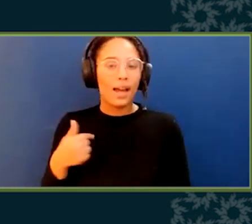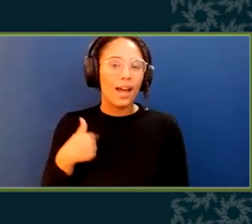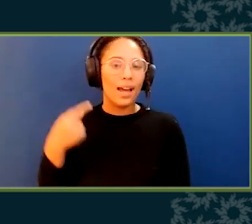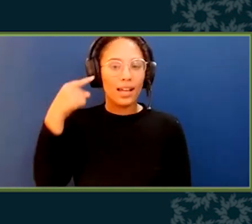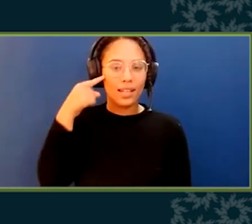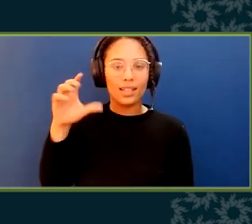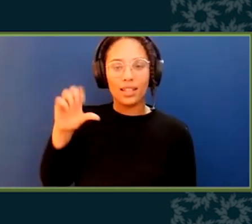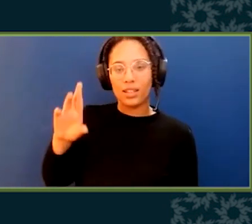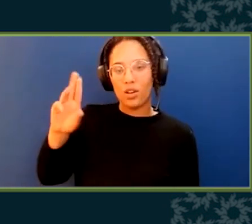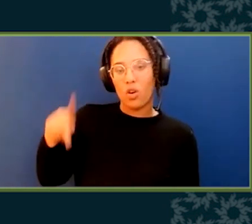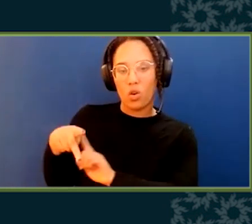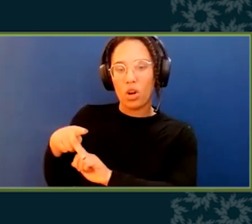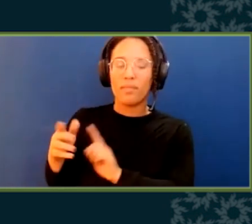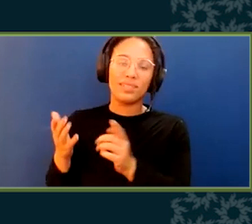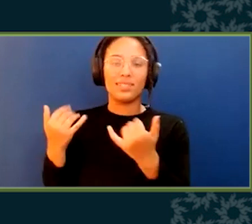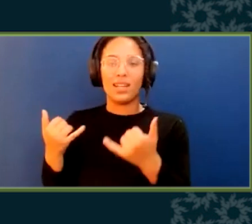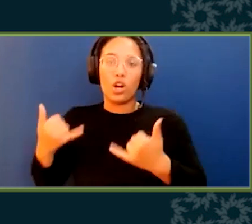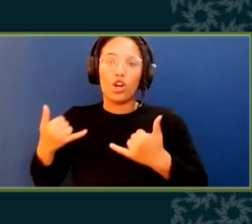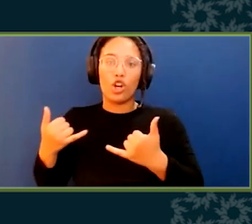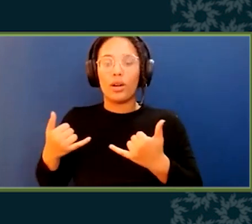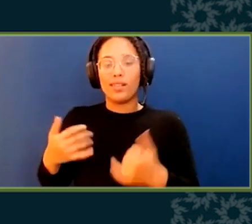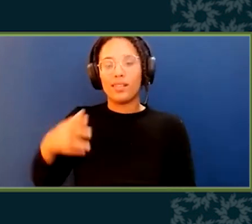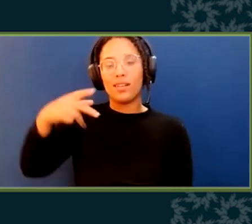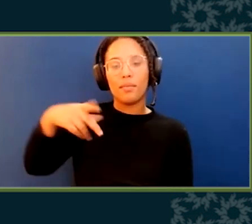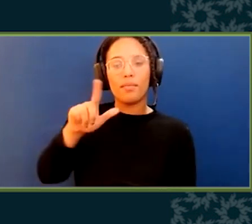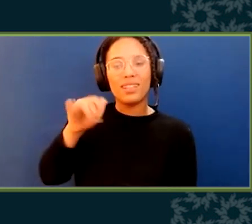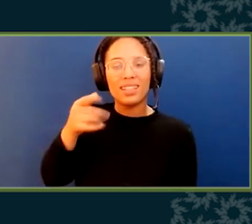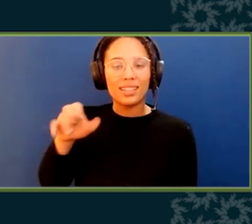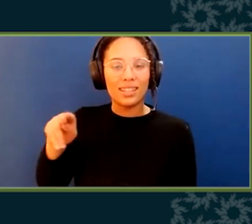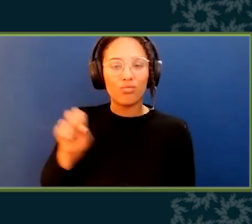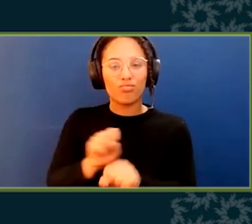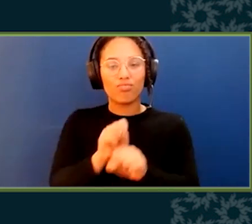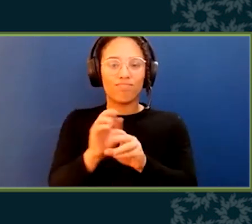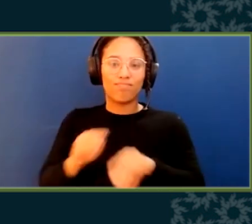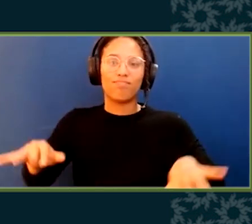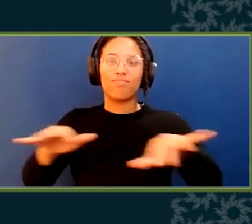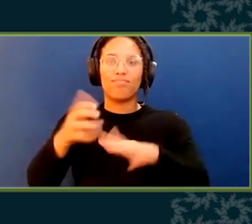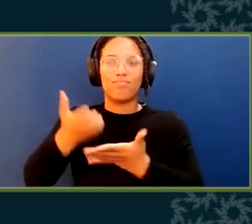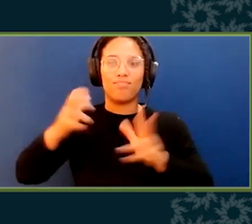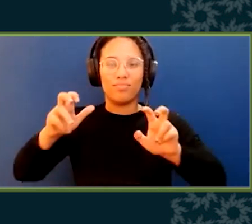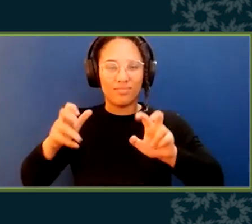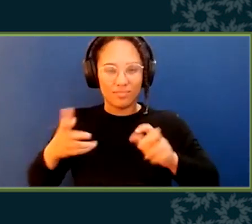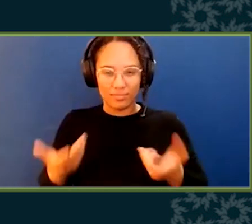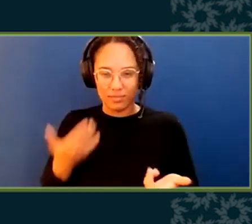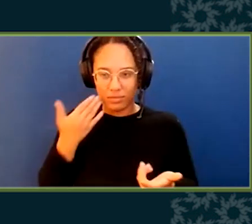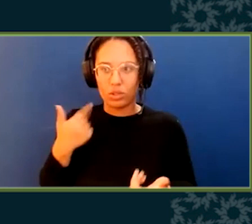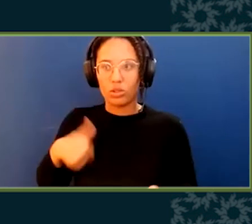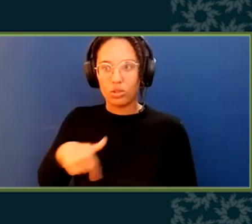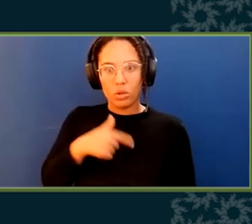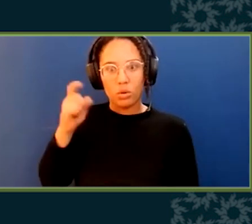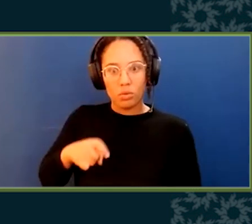codified plantation economics. So being able to redress that through localized kind of trickle